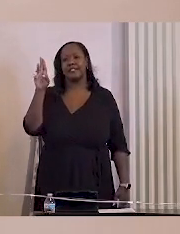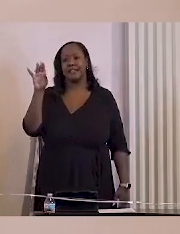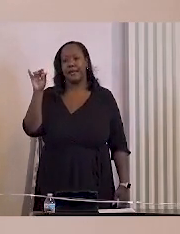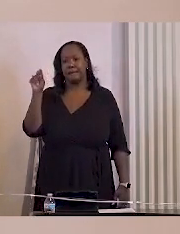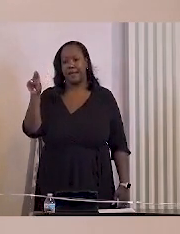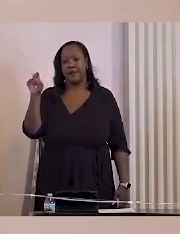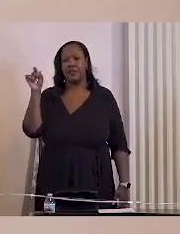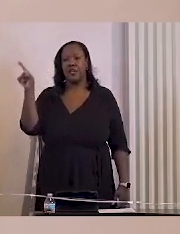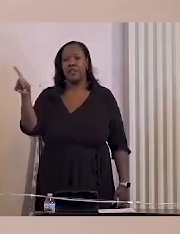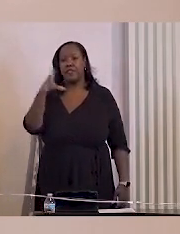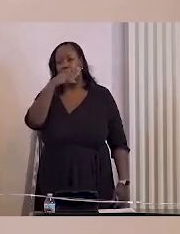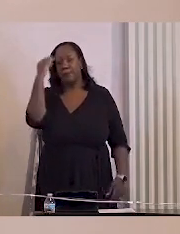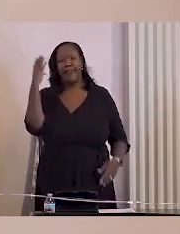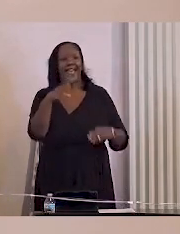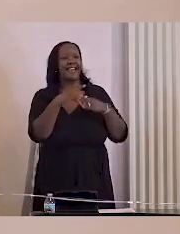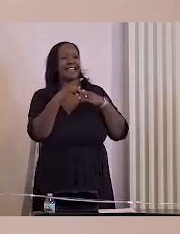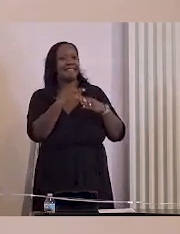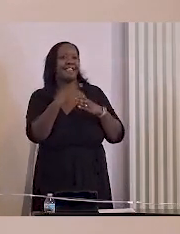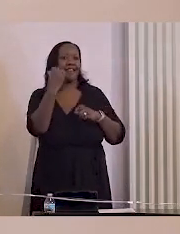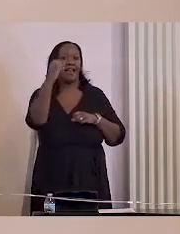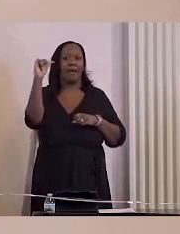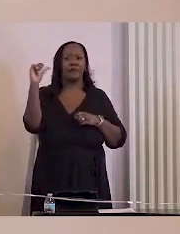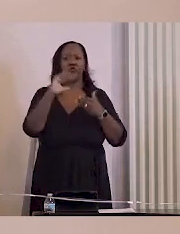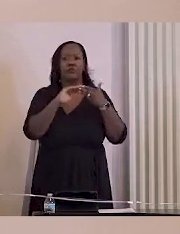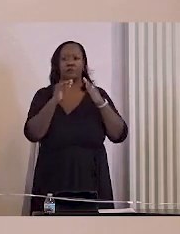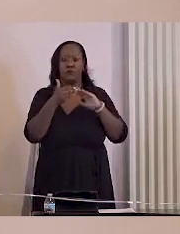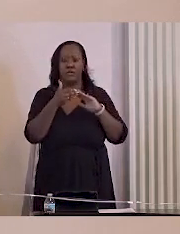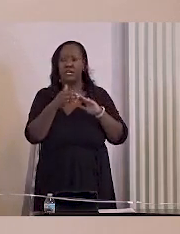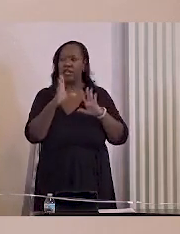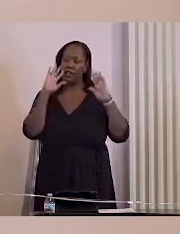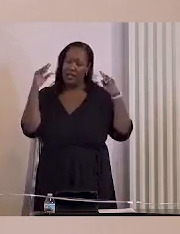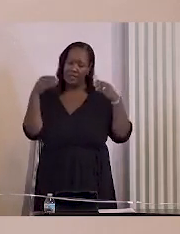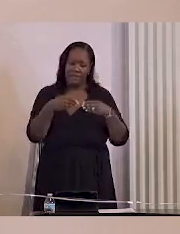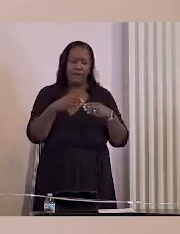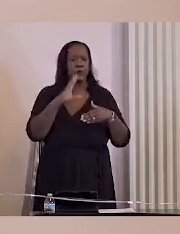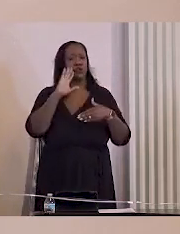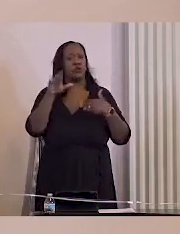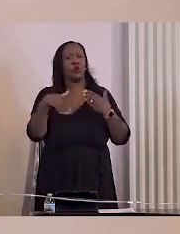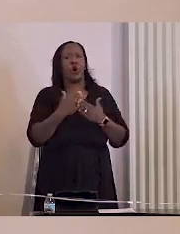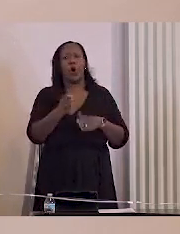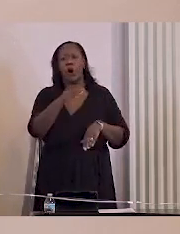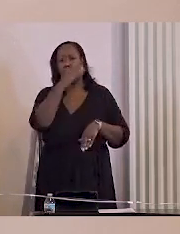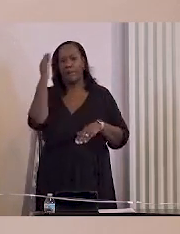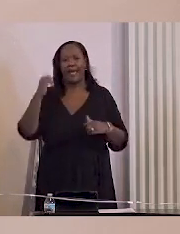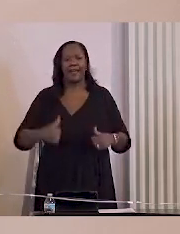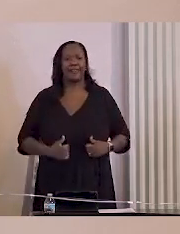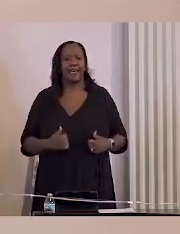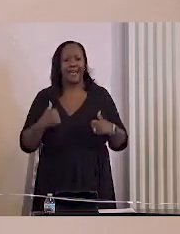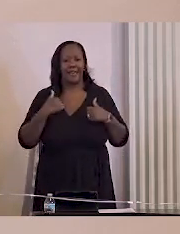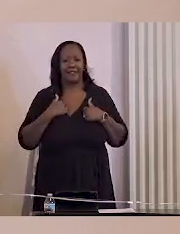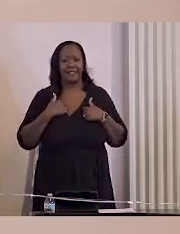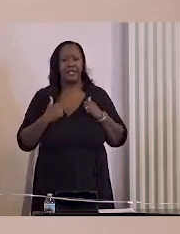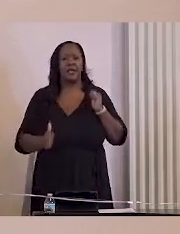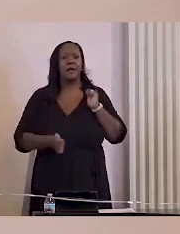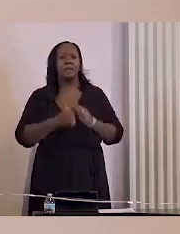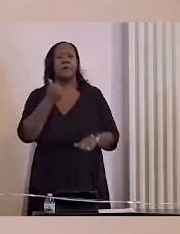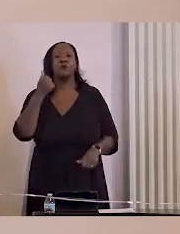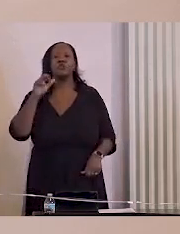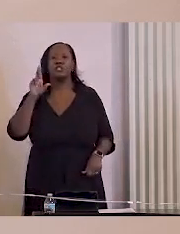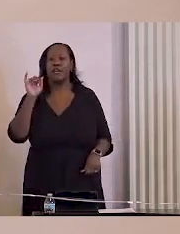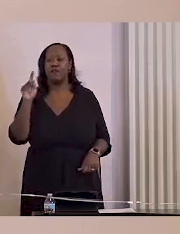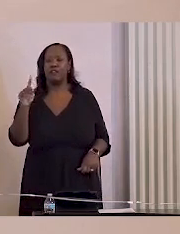abolitionist community defense hub centering all Black lives, most at risk